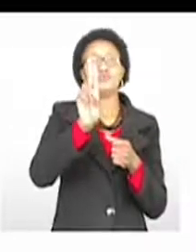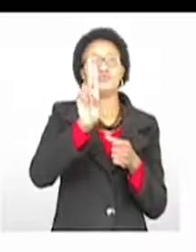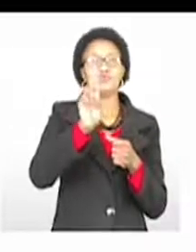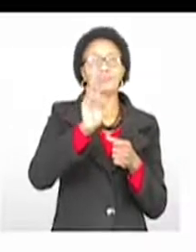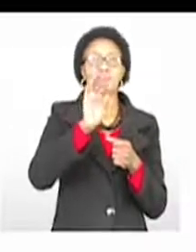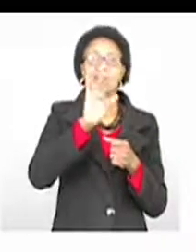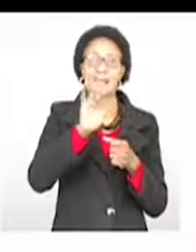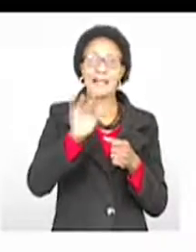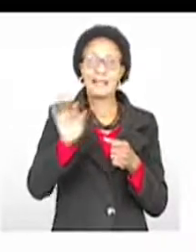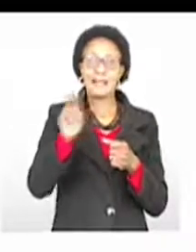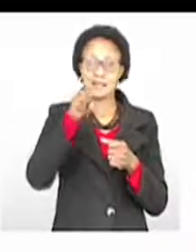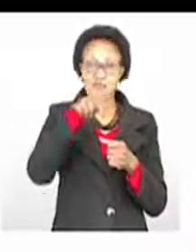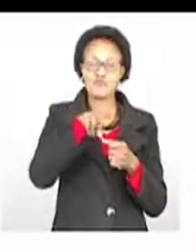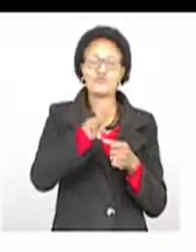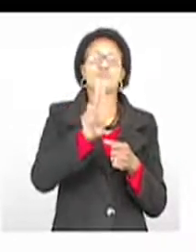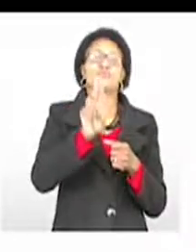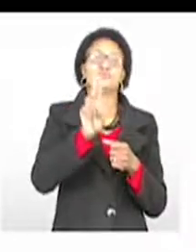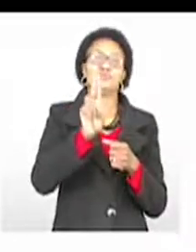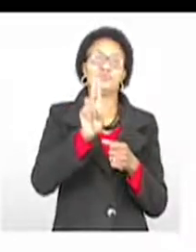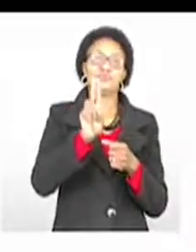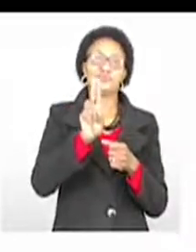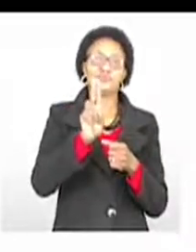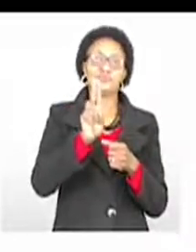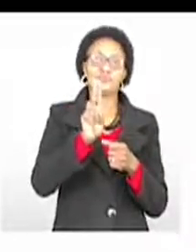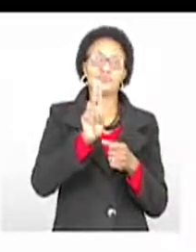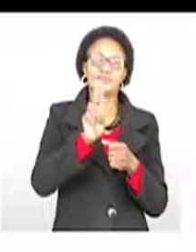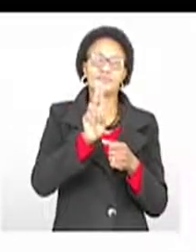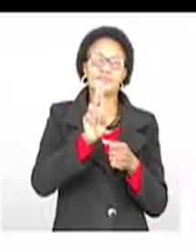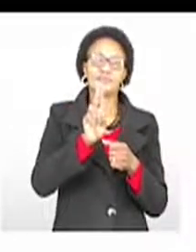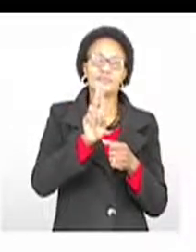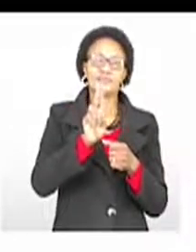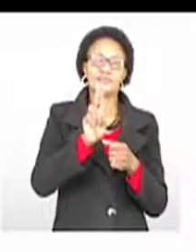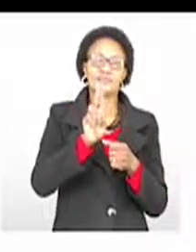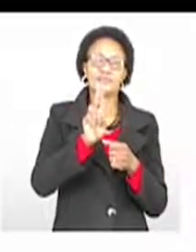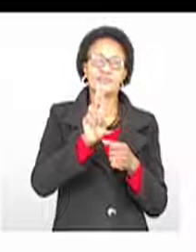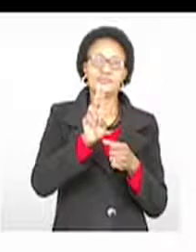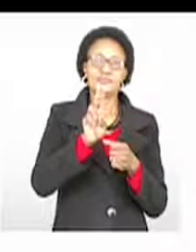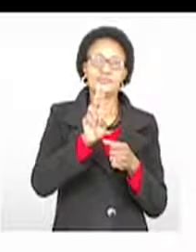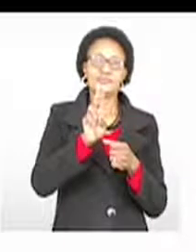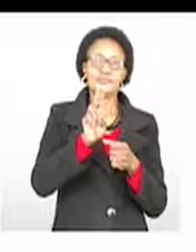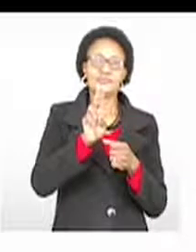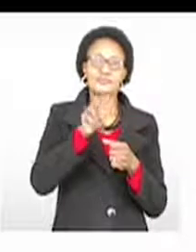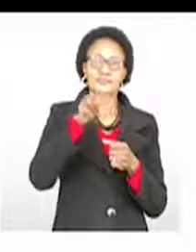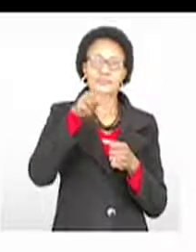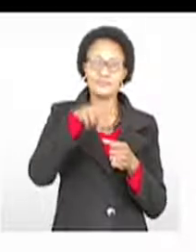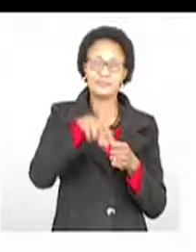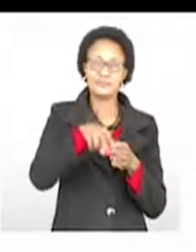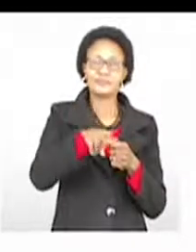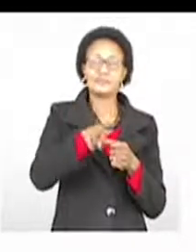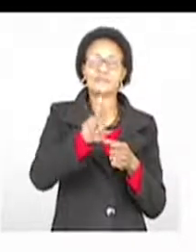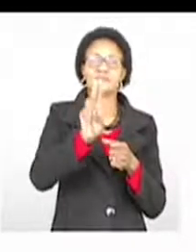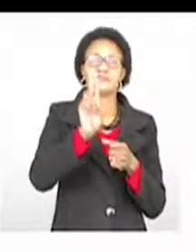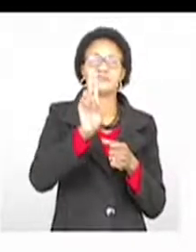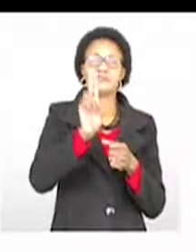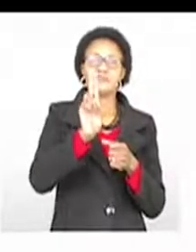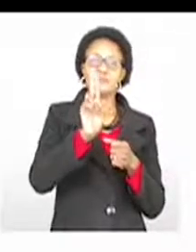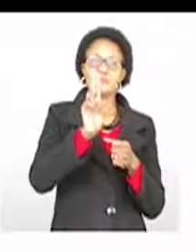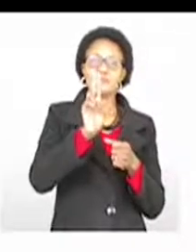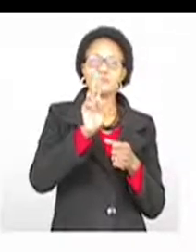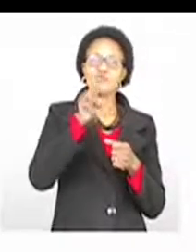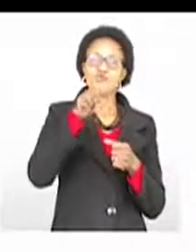has its phonetic name, the sound it makes. And U makes the sound